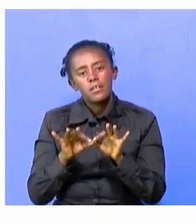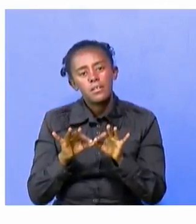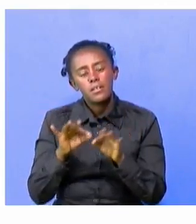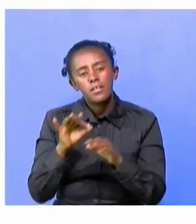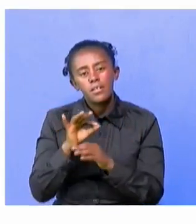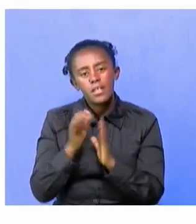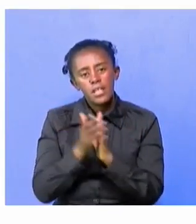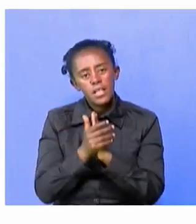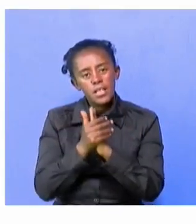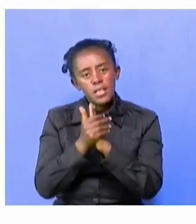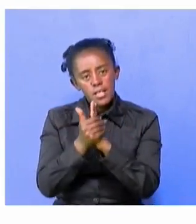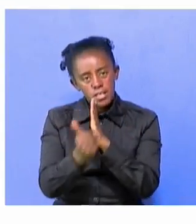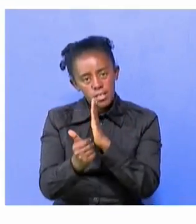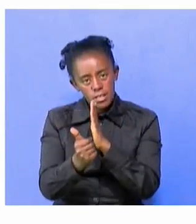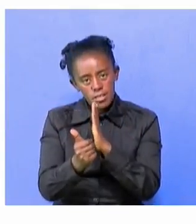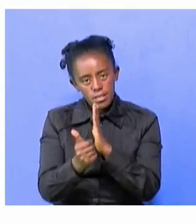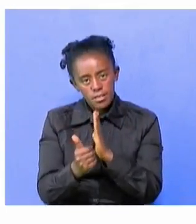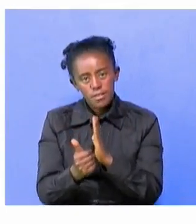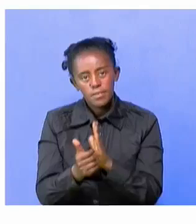important